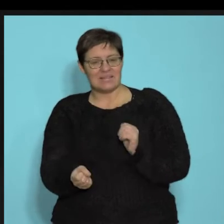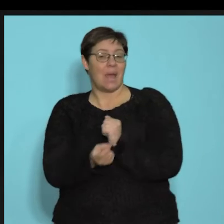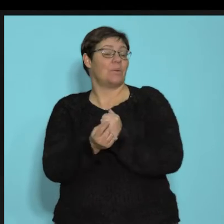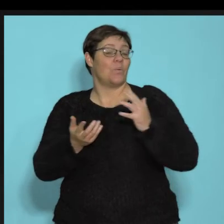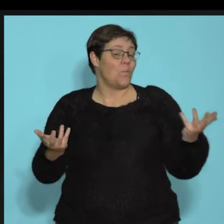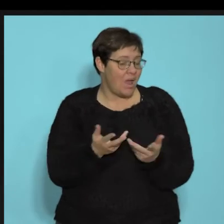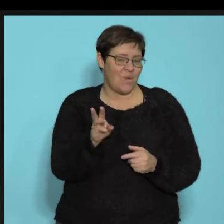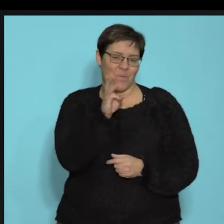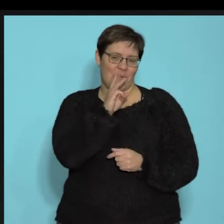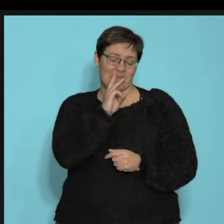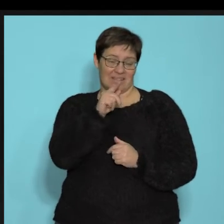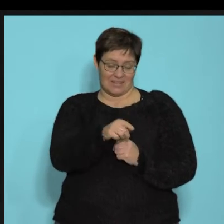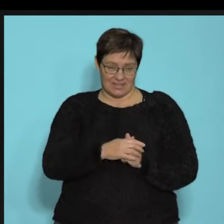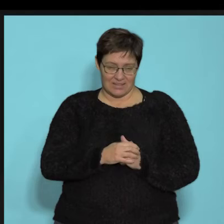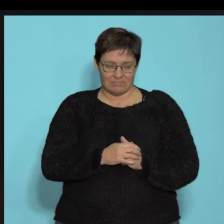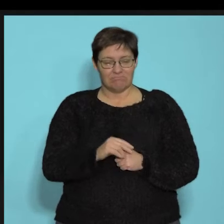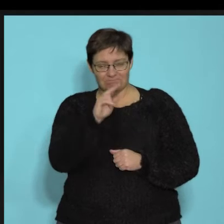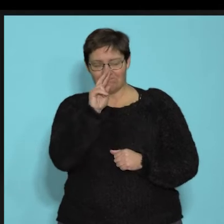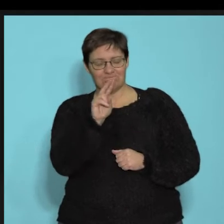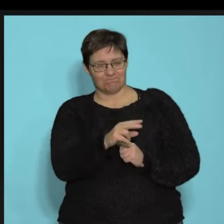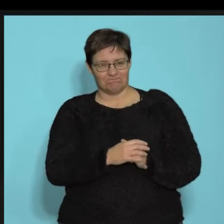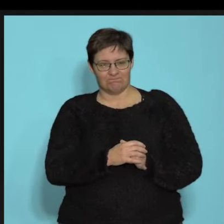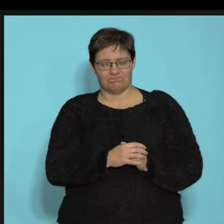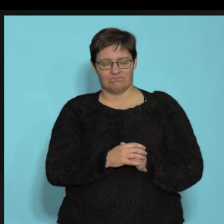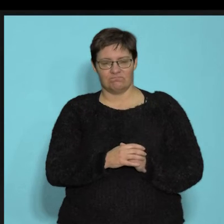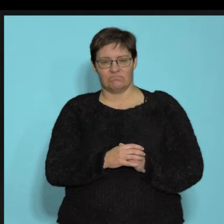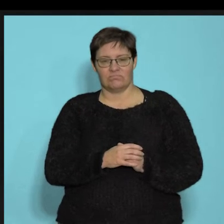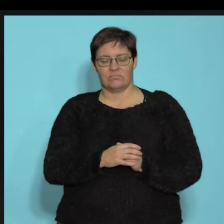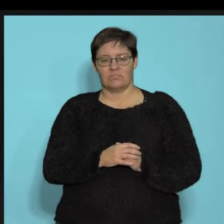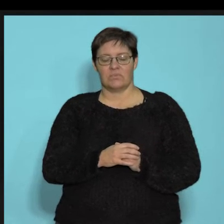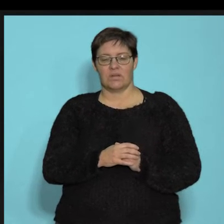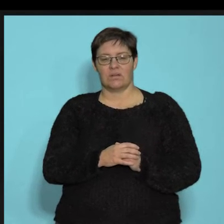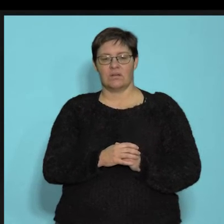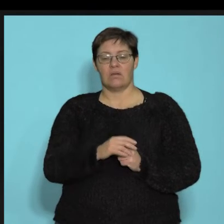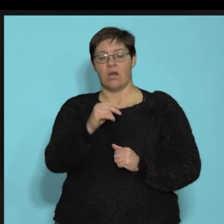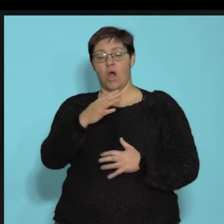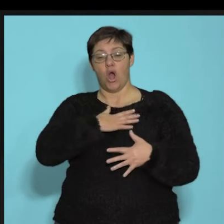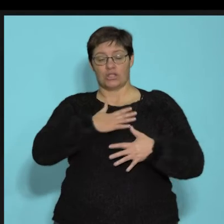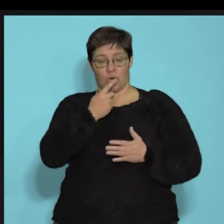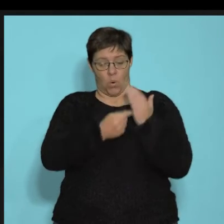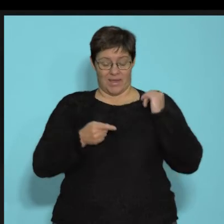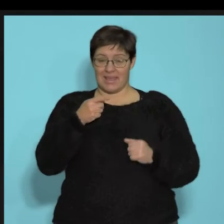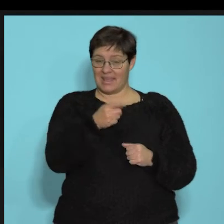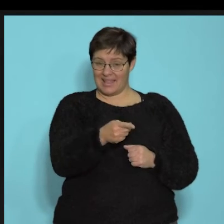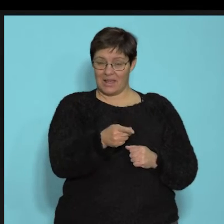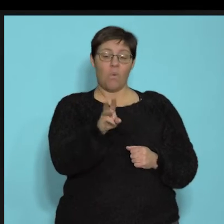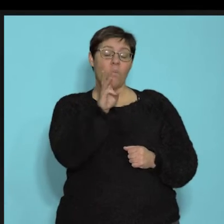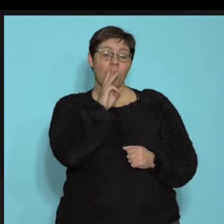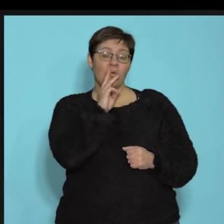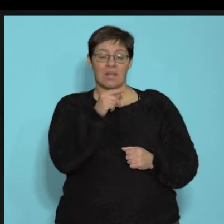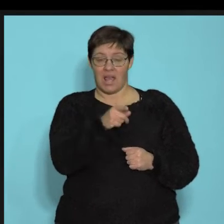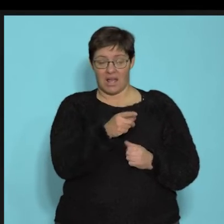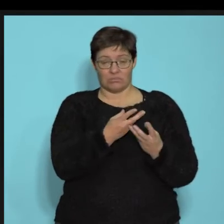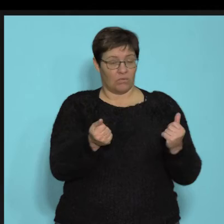occur in water. Now, if you have a look as well, not only is the oxygen here going to dissolve in